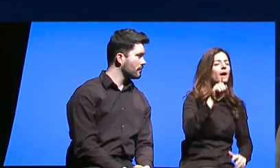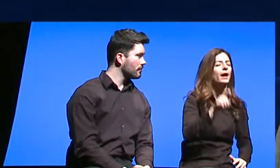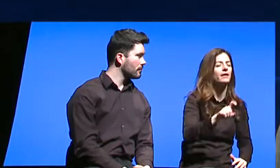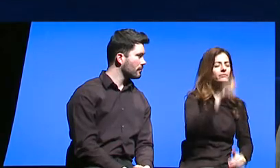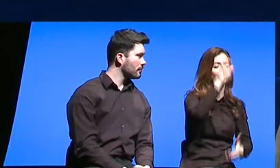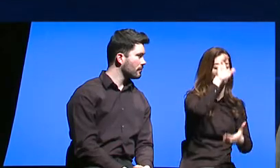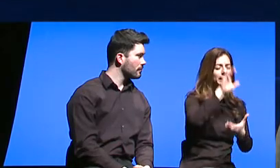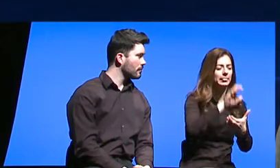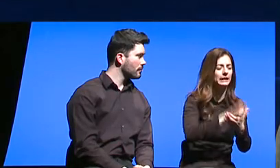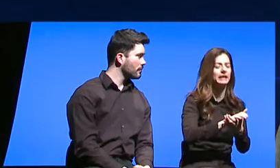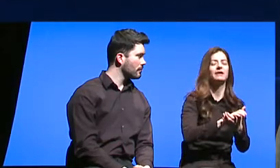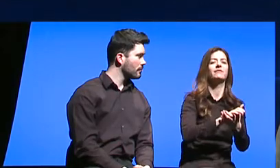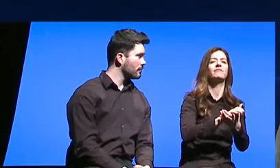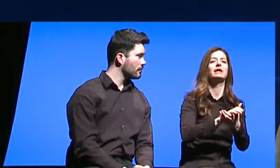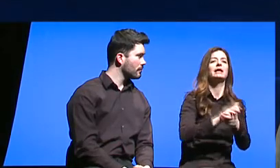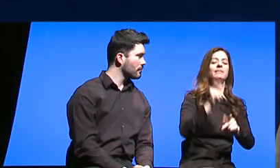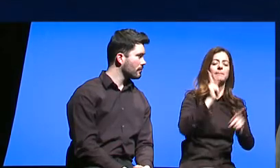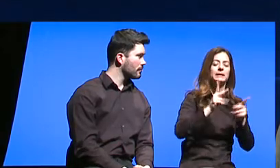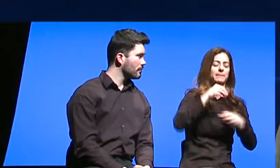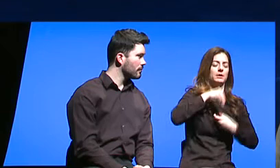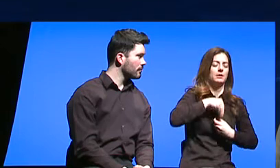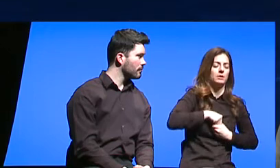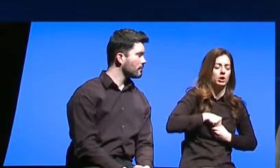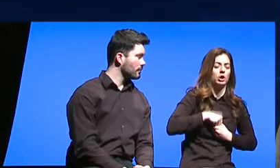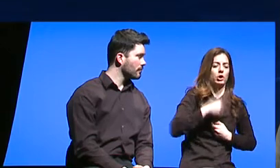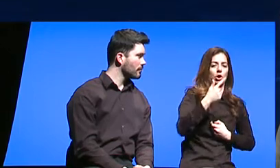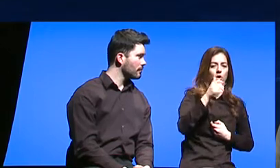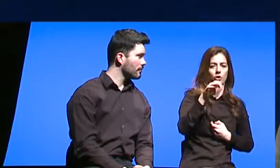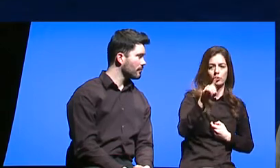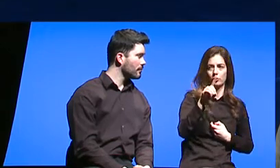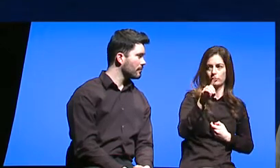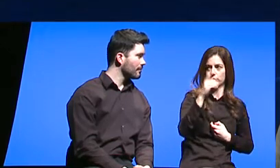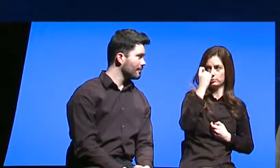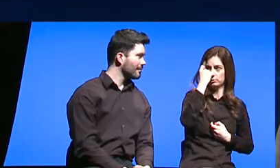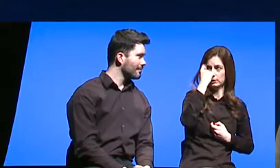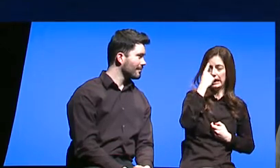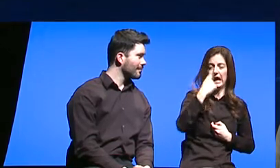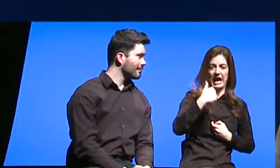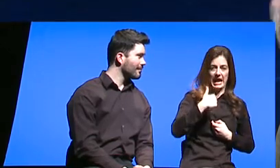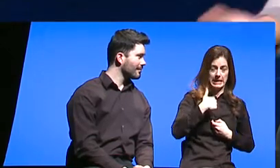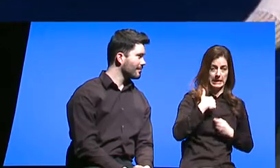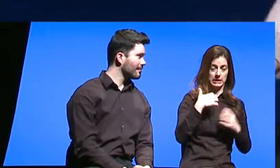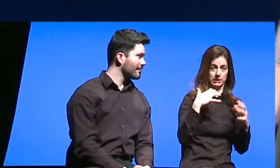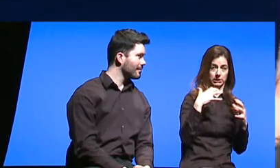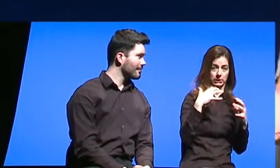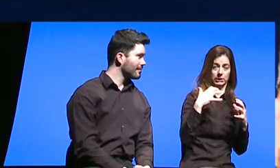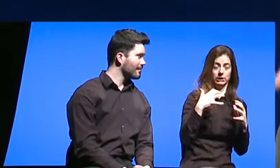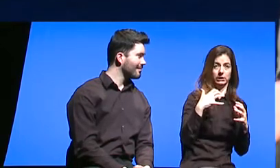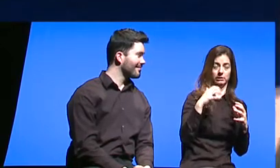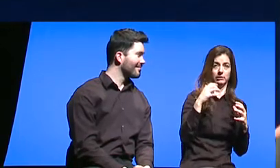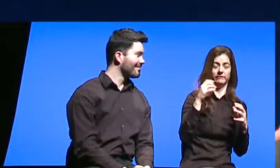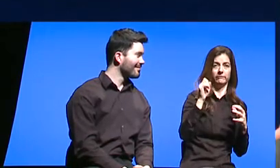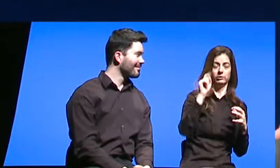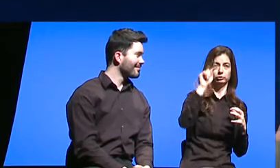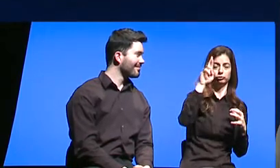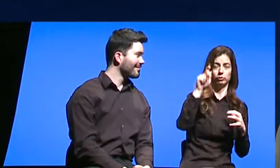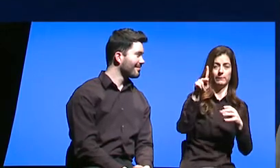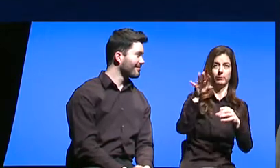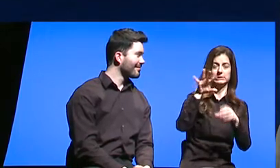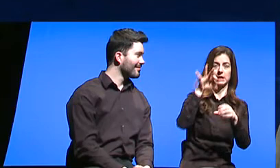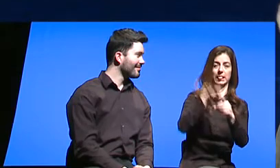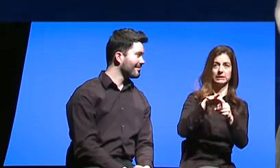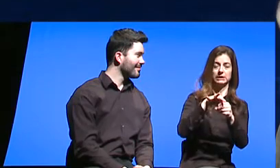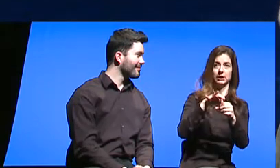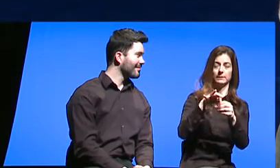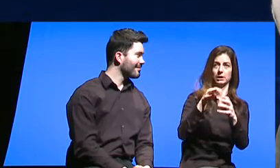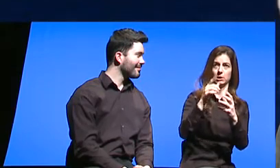of people. And I had a crisis of conscience when Trump was elected because I was like, well, who am I working for? What am I doing, right?